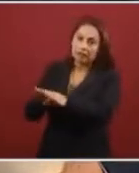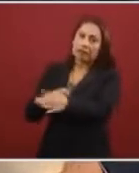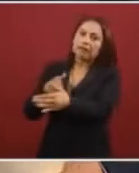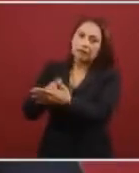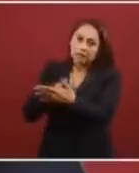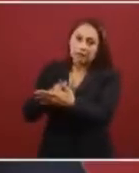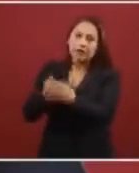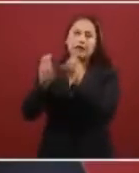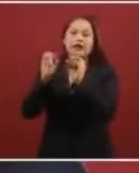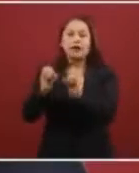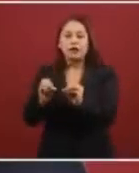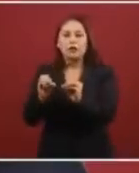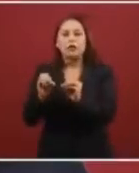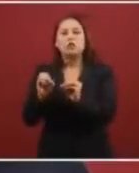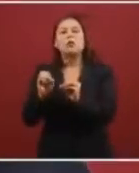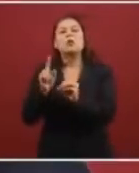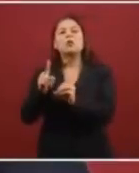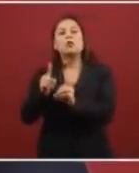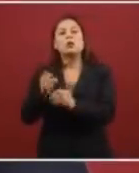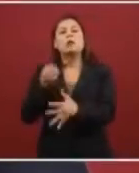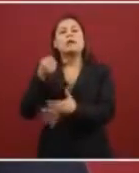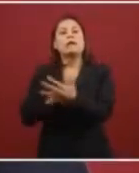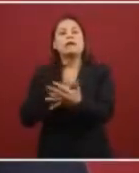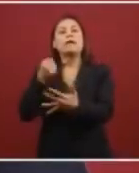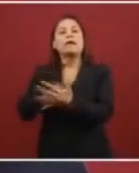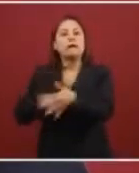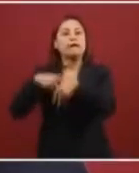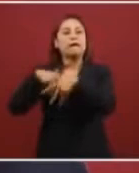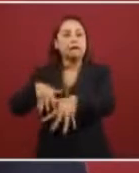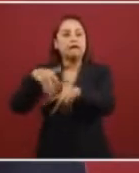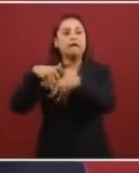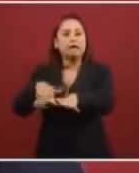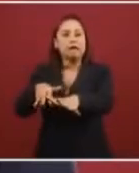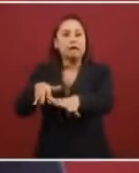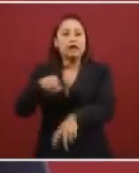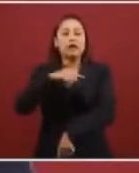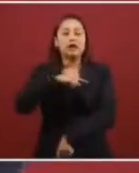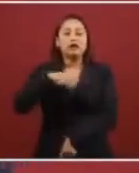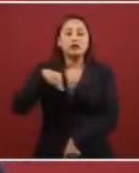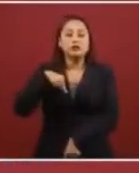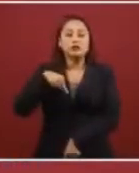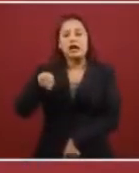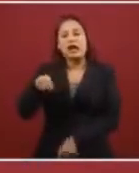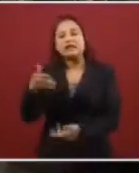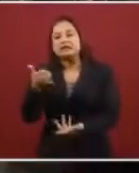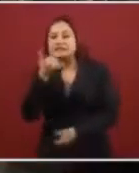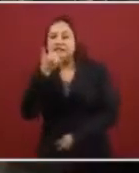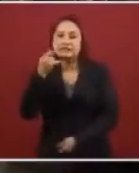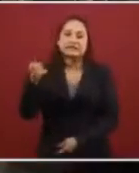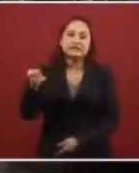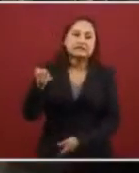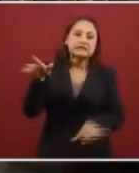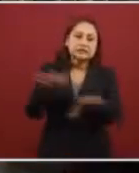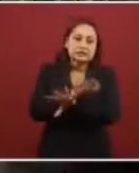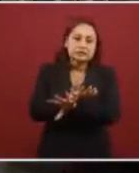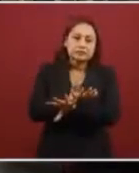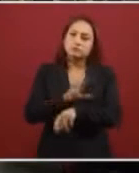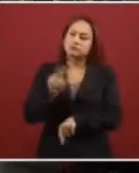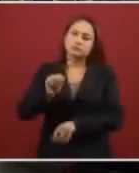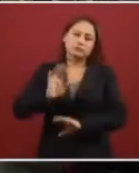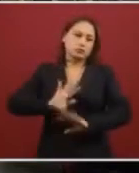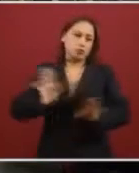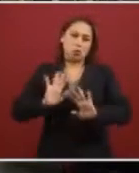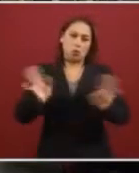protests, no vamos nosotros a ceder en we're nada. Not going to cede no in anything. Te don't think una that we're